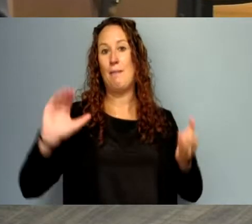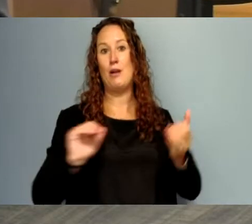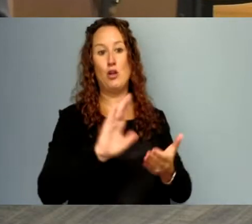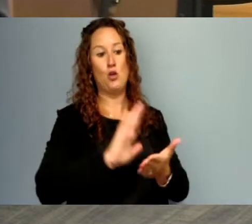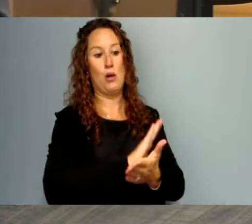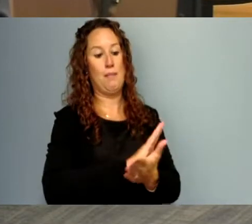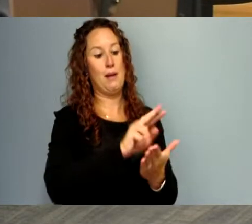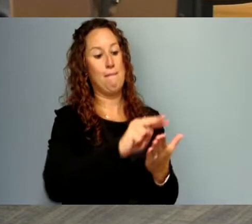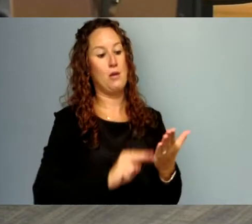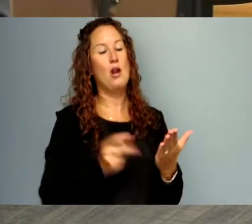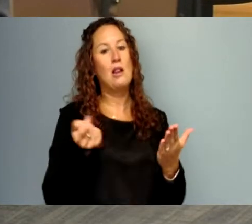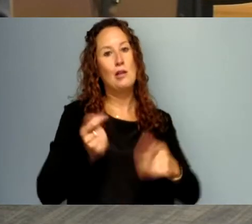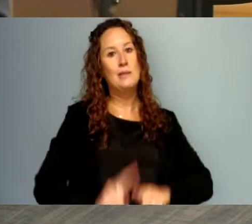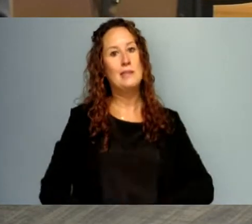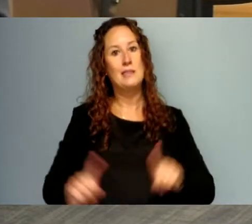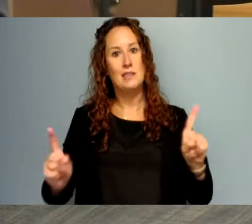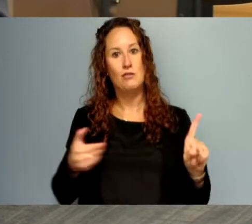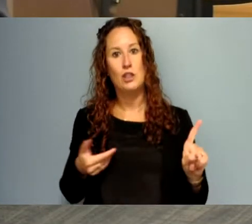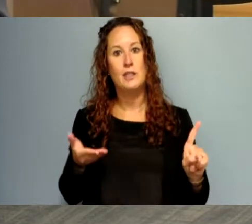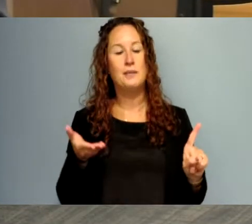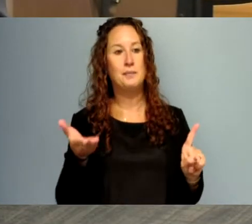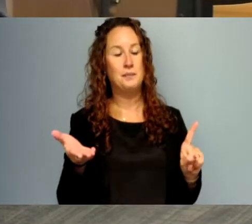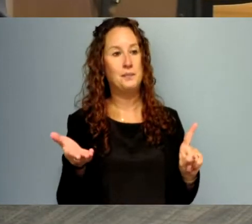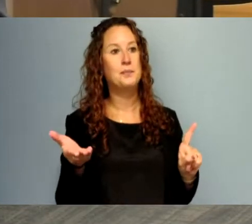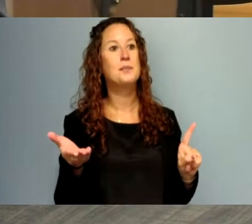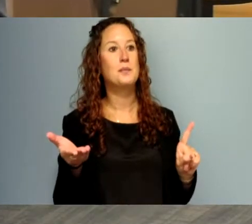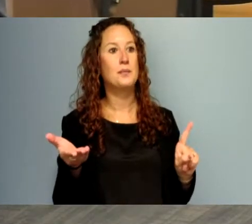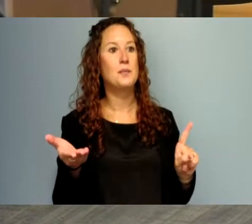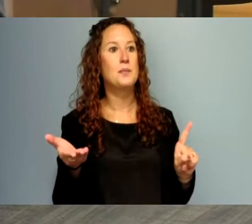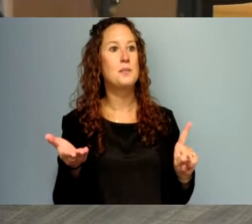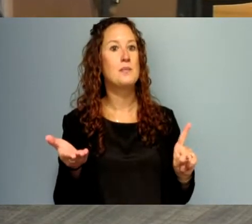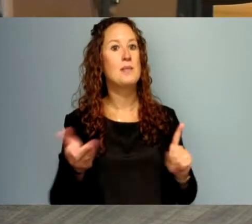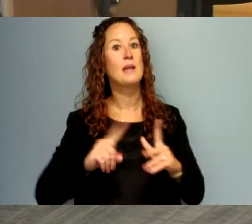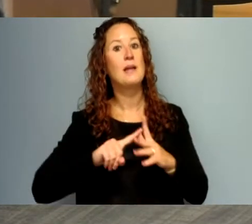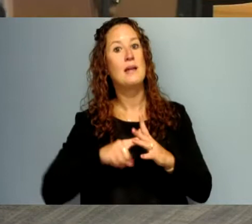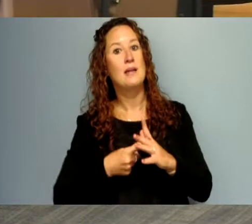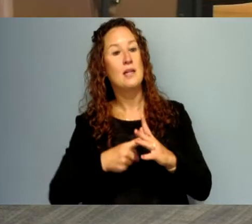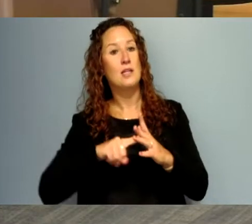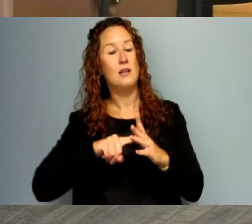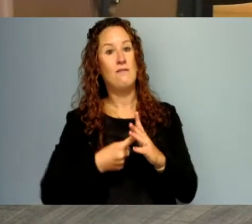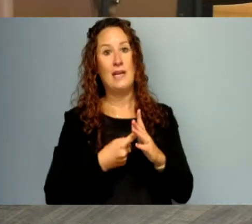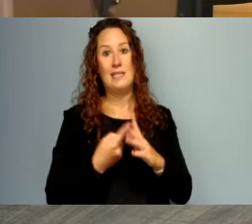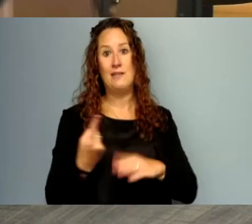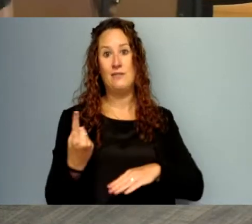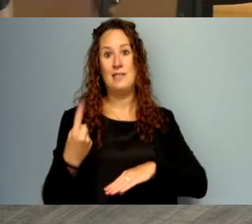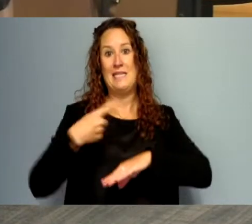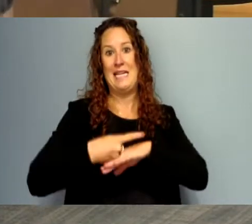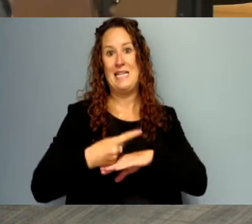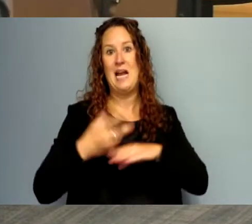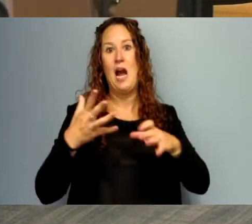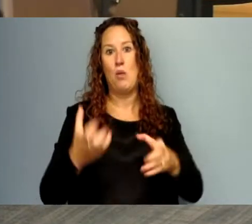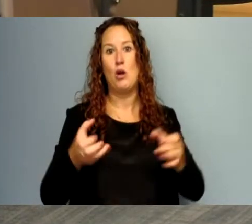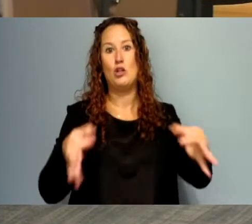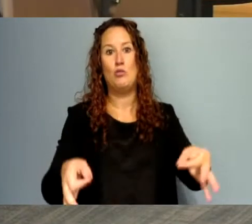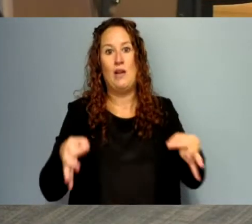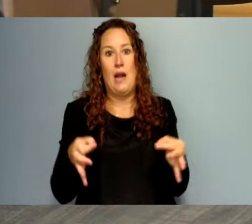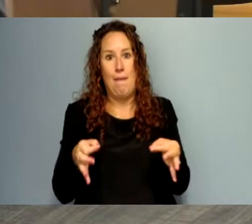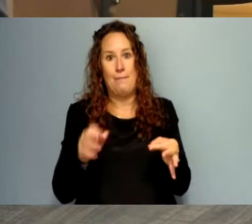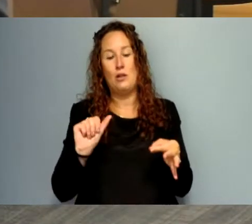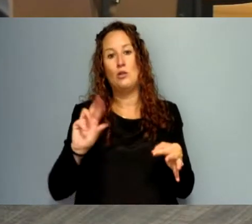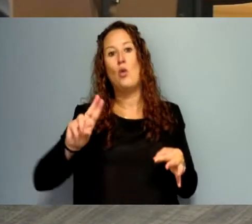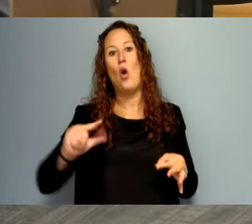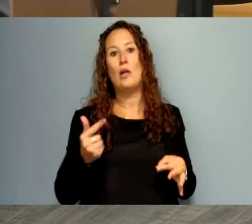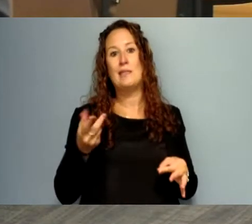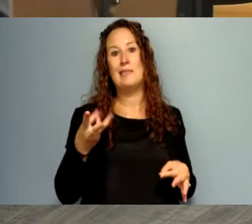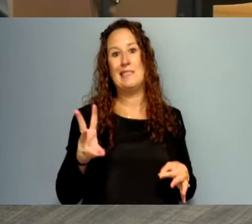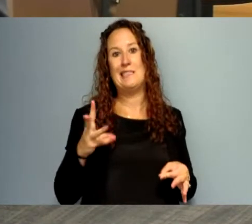on the chart here is that the effective date, I want to actually move it up to August the 16th